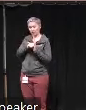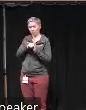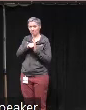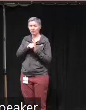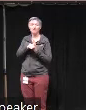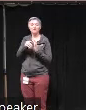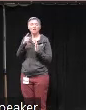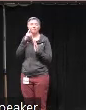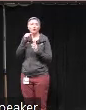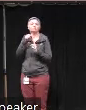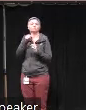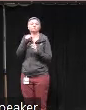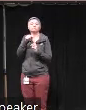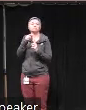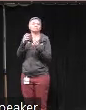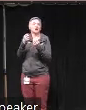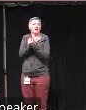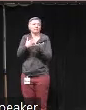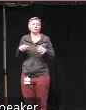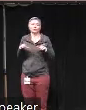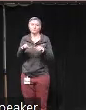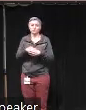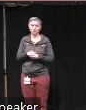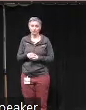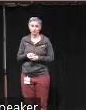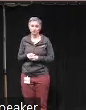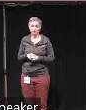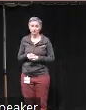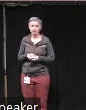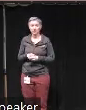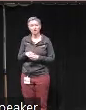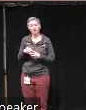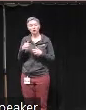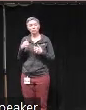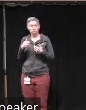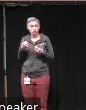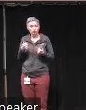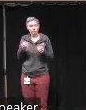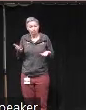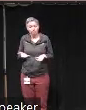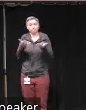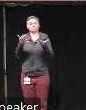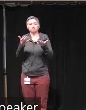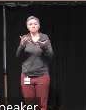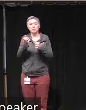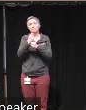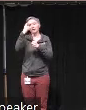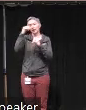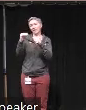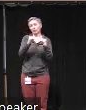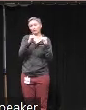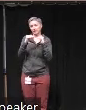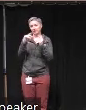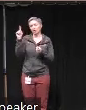our overall services to ensure mental health equity and